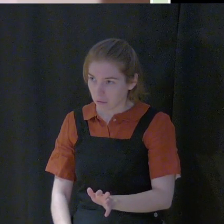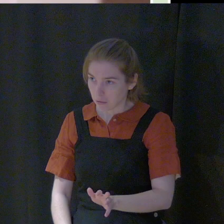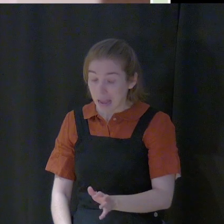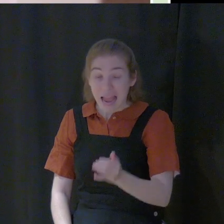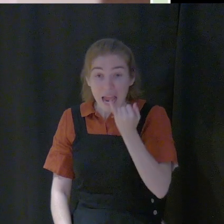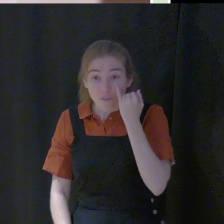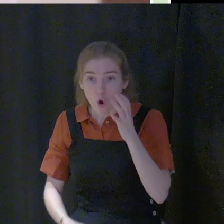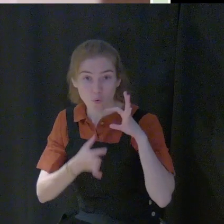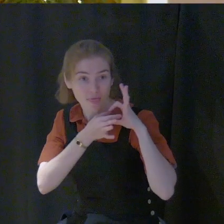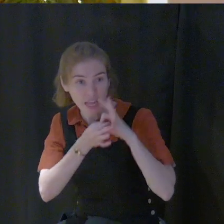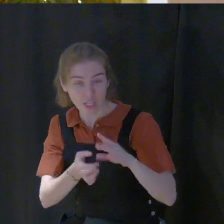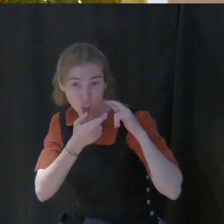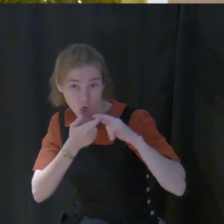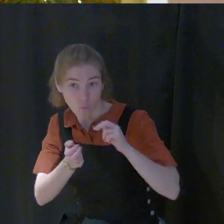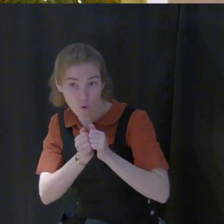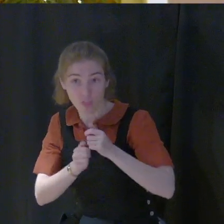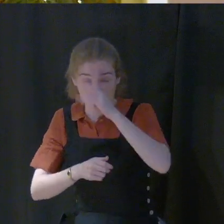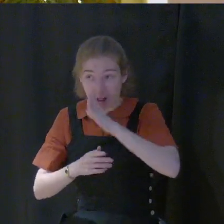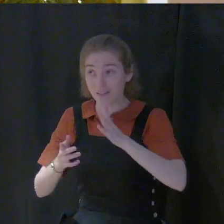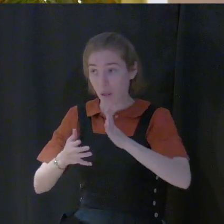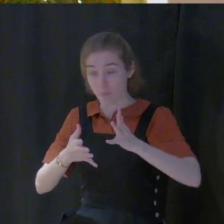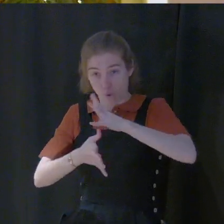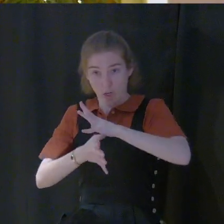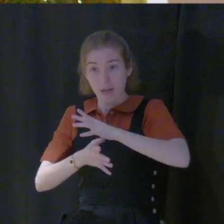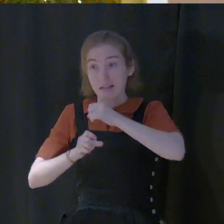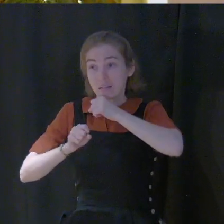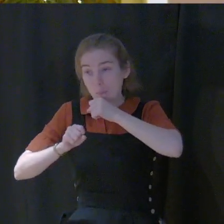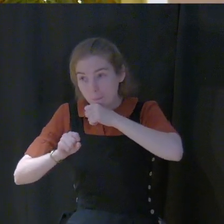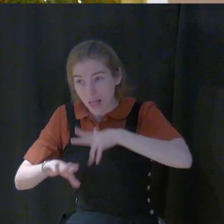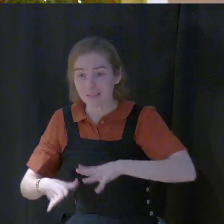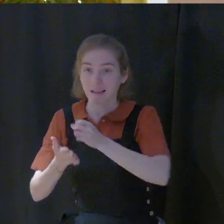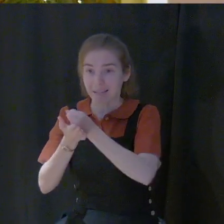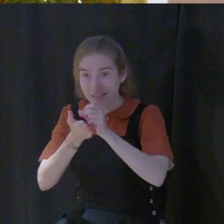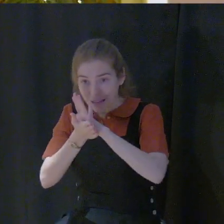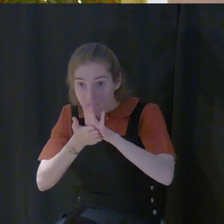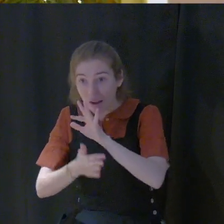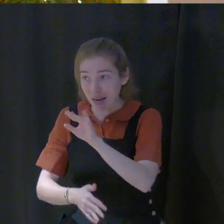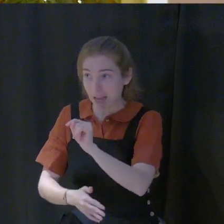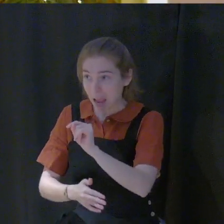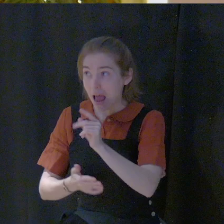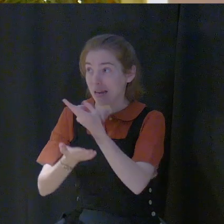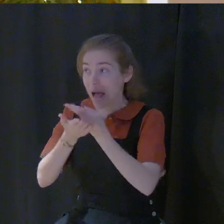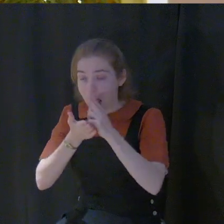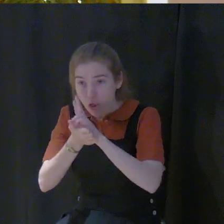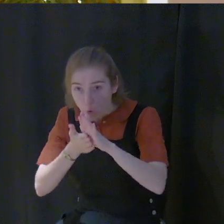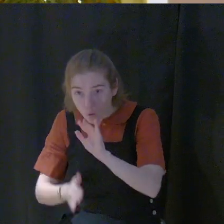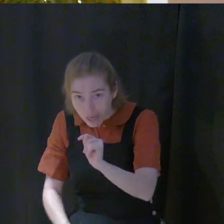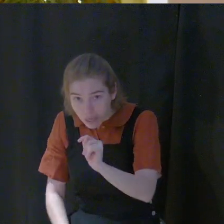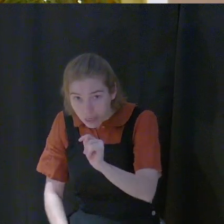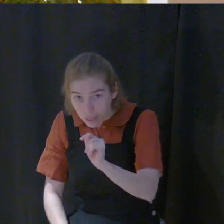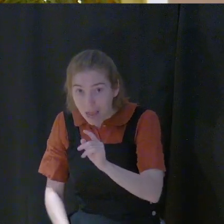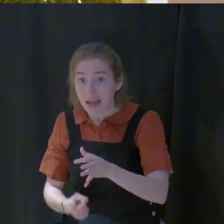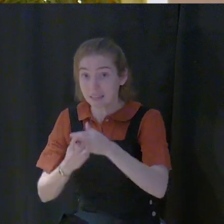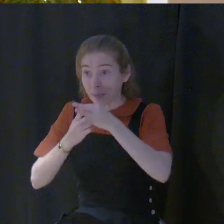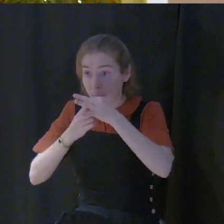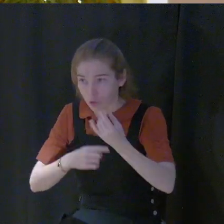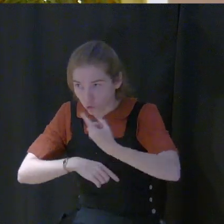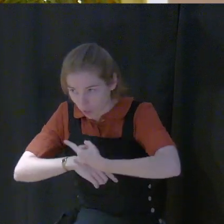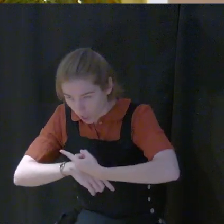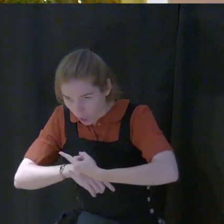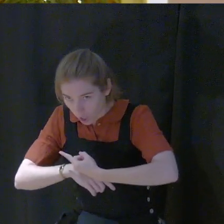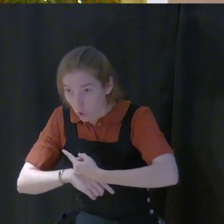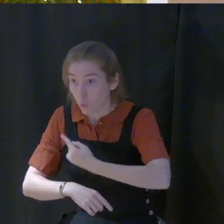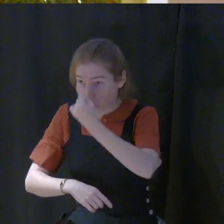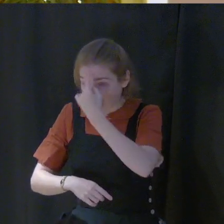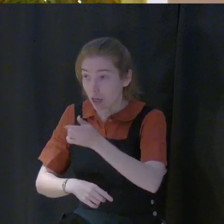If your relationship with God is a priority and he has blessed and sanctified and made hallow a special day, do